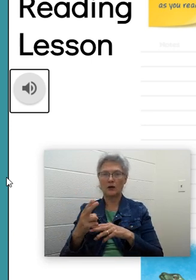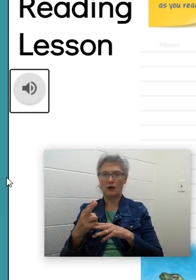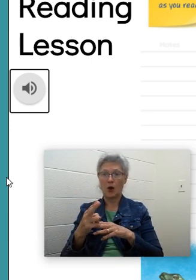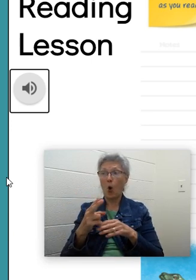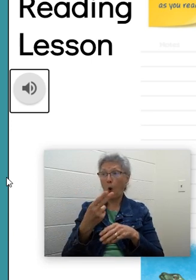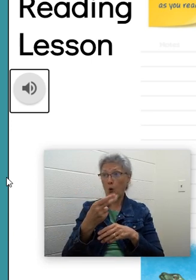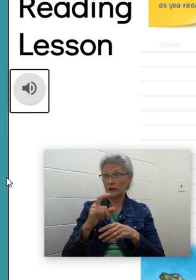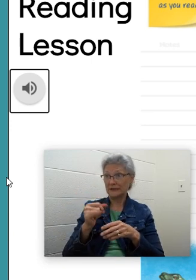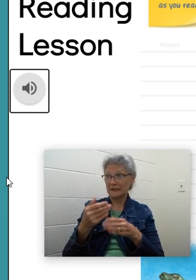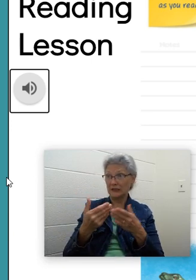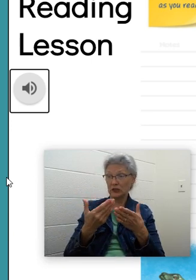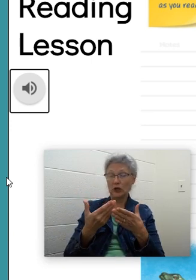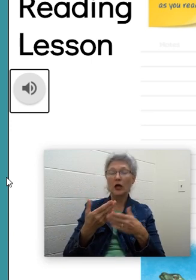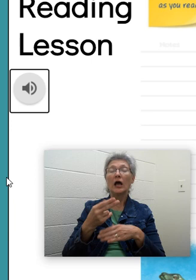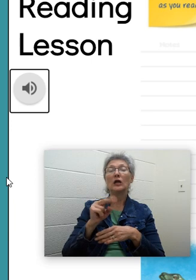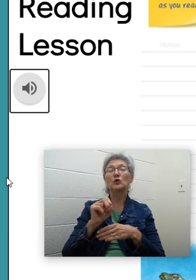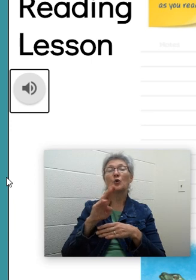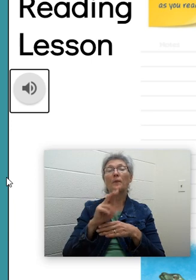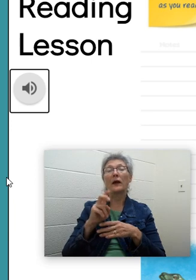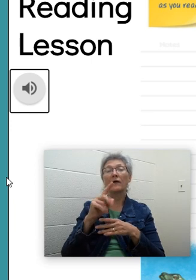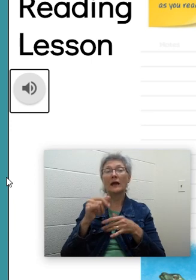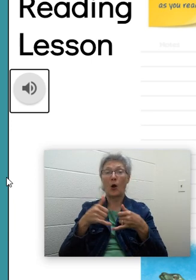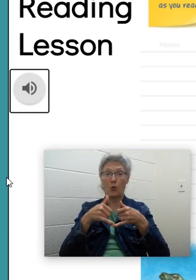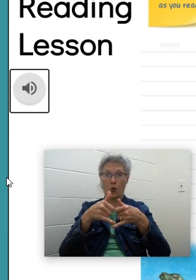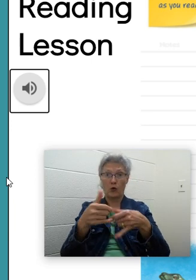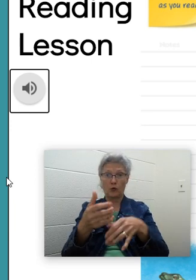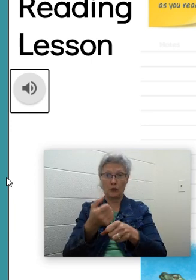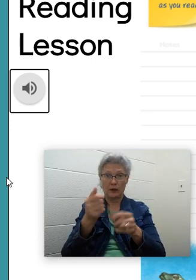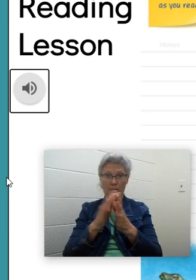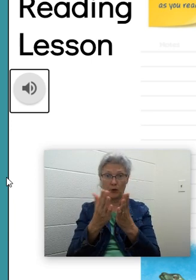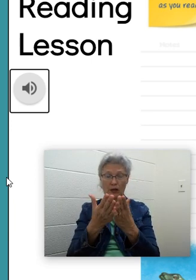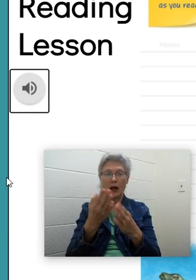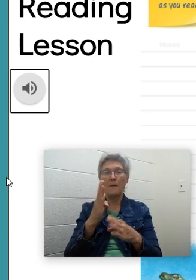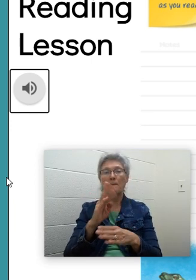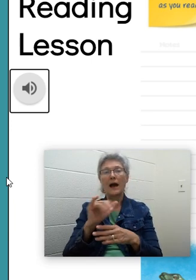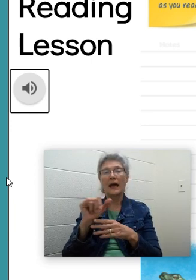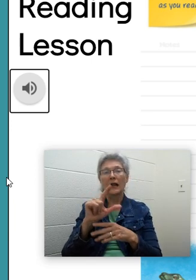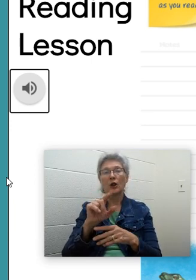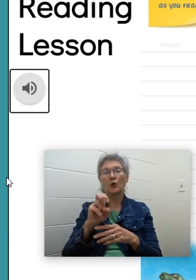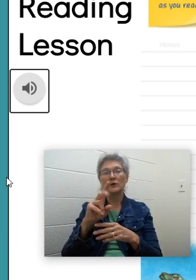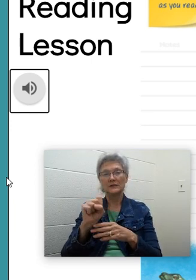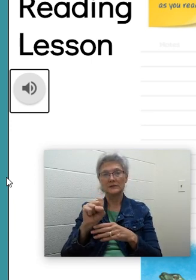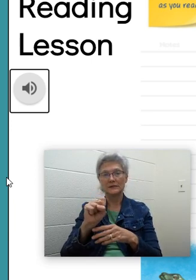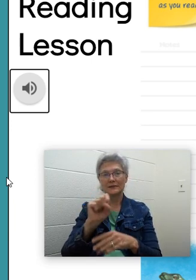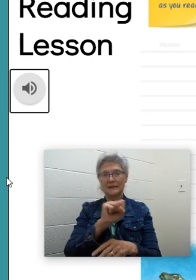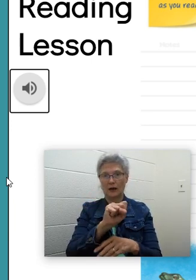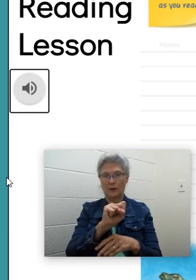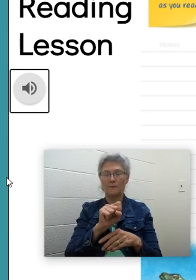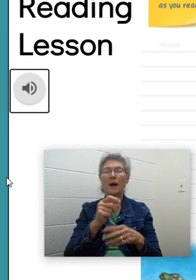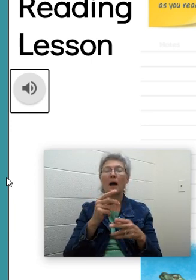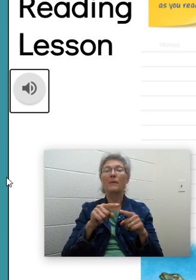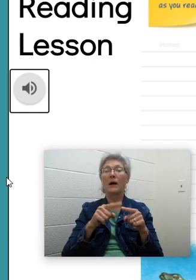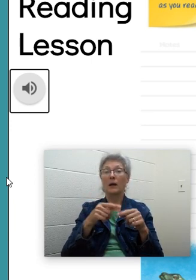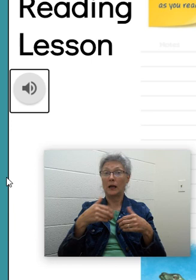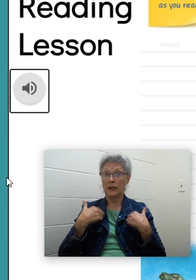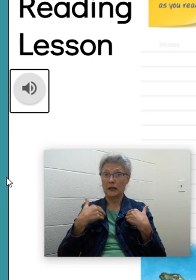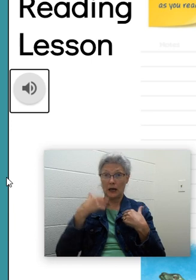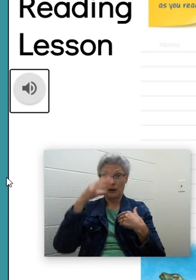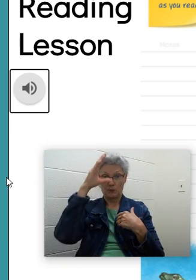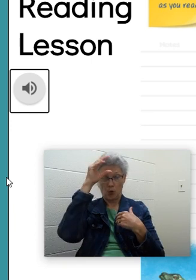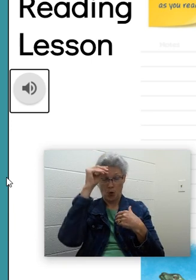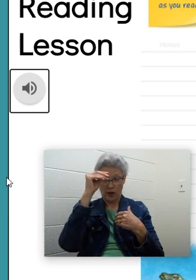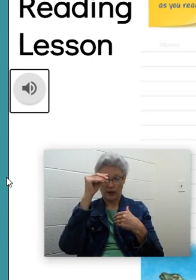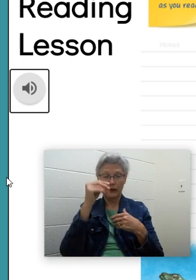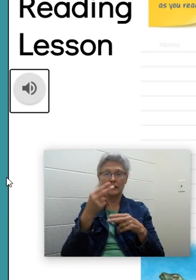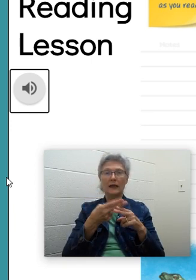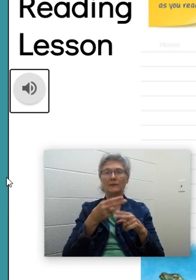Holes is a Newbery Award-winning book by Louis Chazar about an adolescent boy, Stanley Yelnats, who is punished for